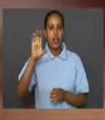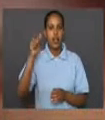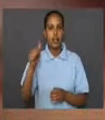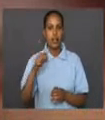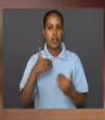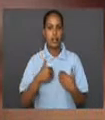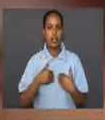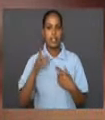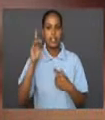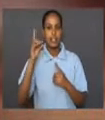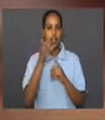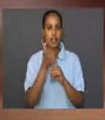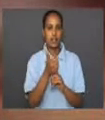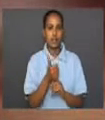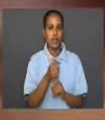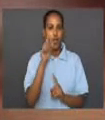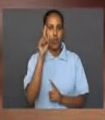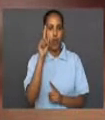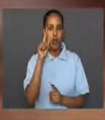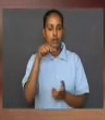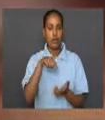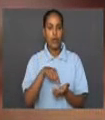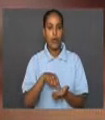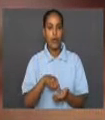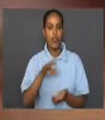Calcium has a density of